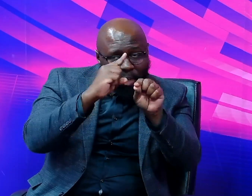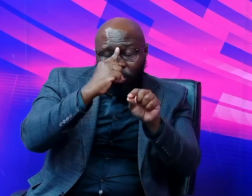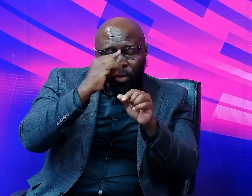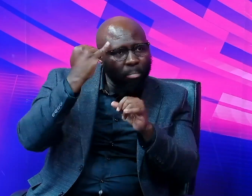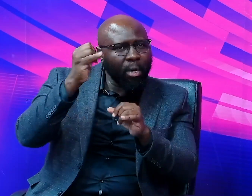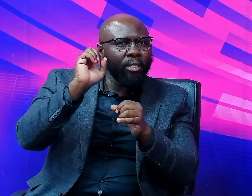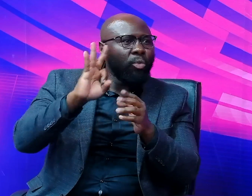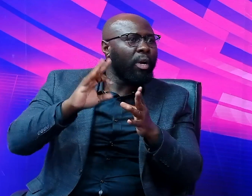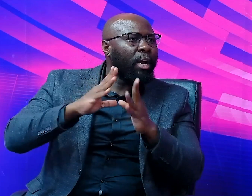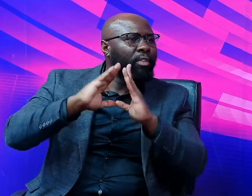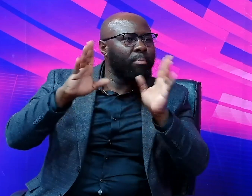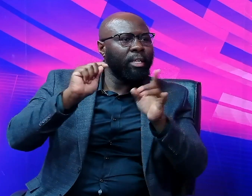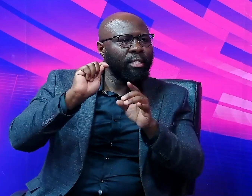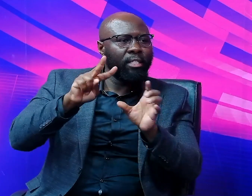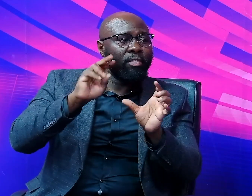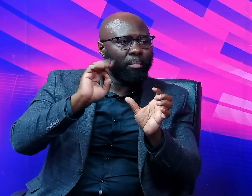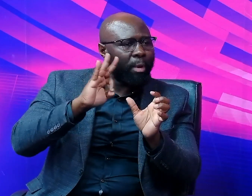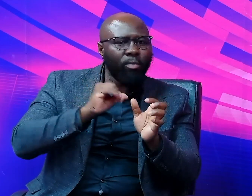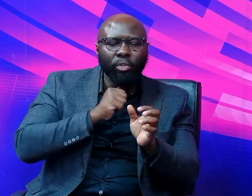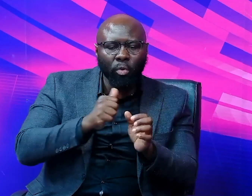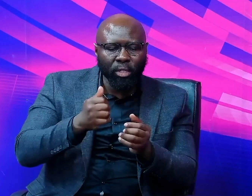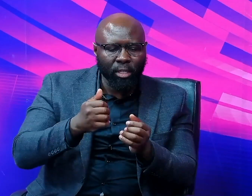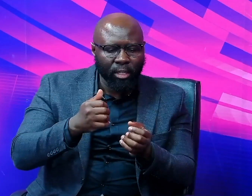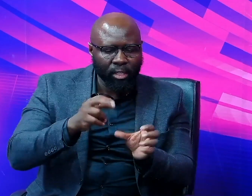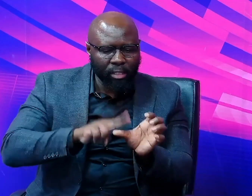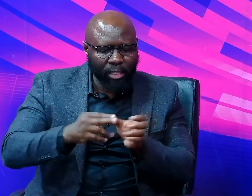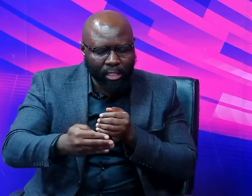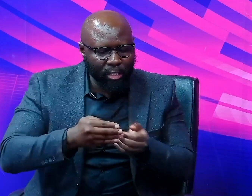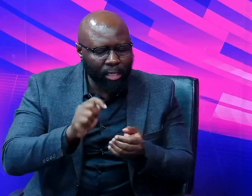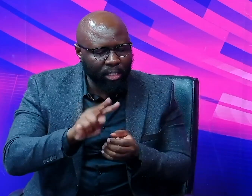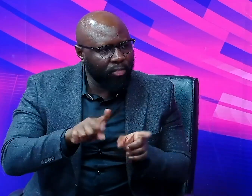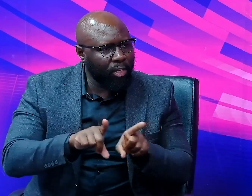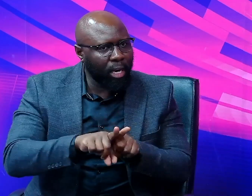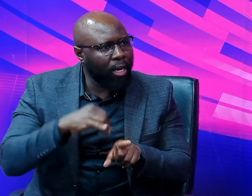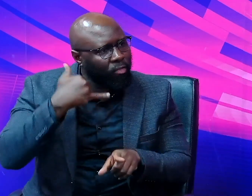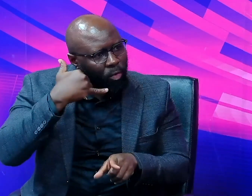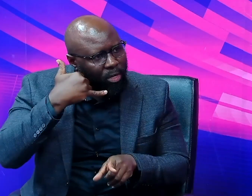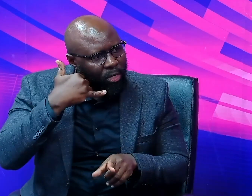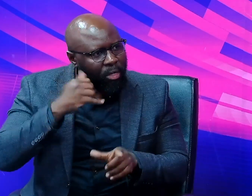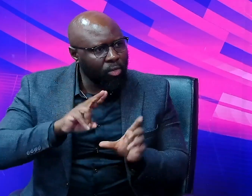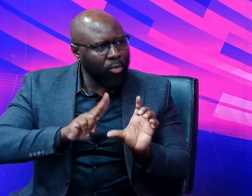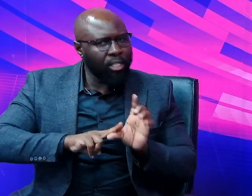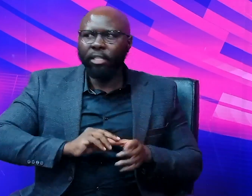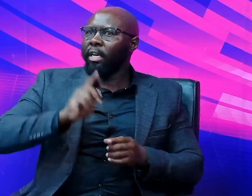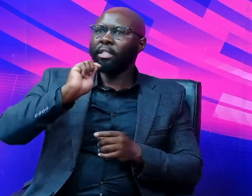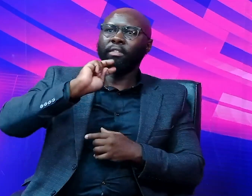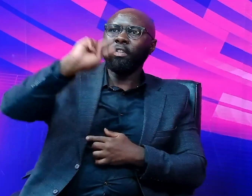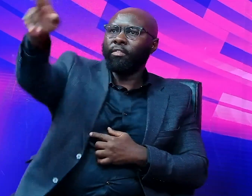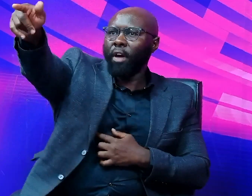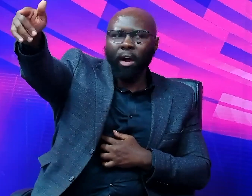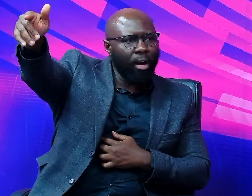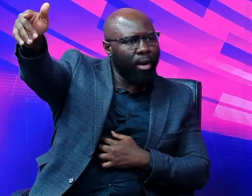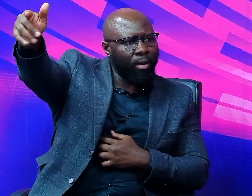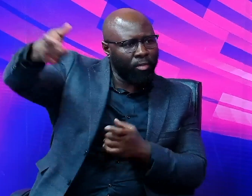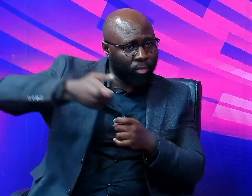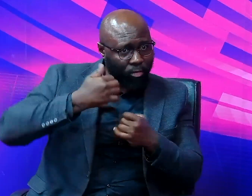box. You can imagine that you have a big TV, then you have to sit near the